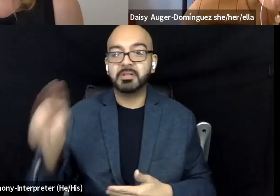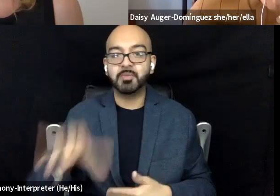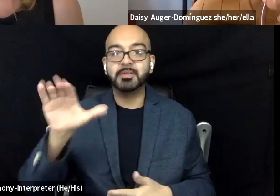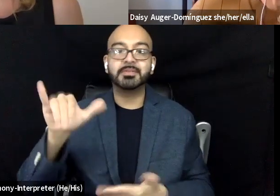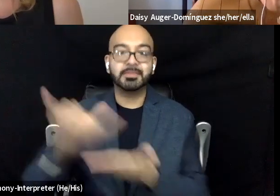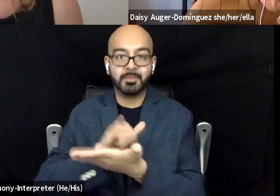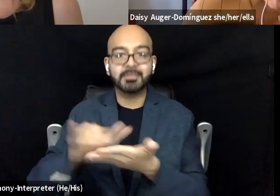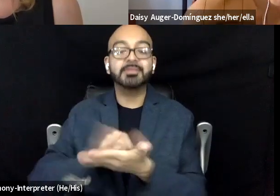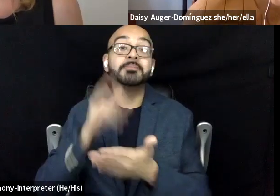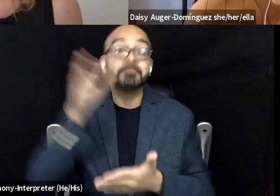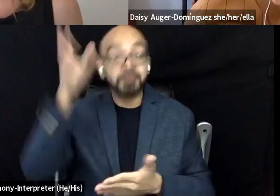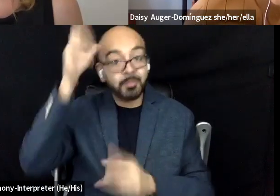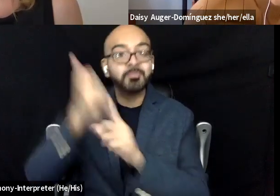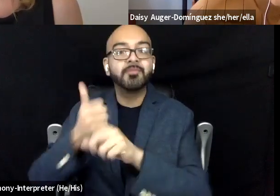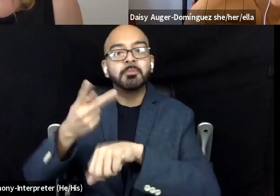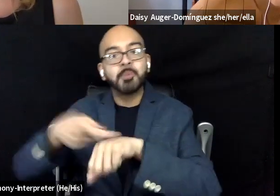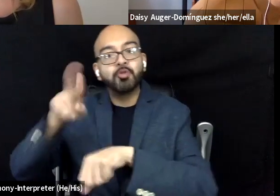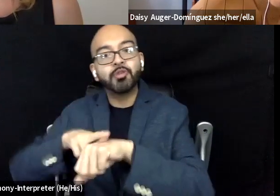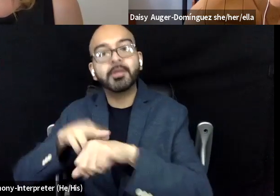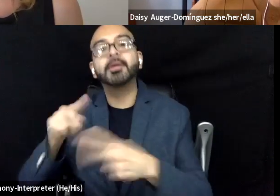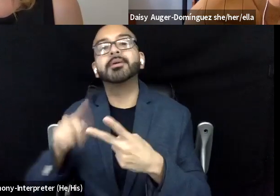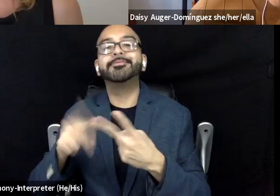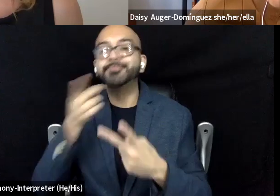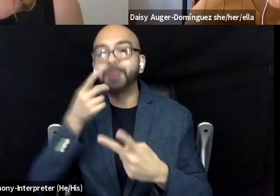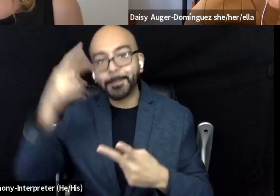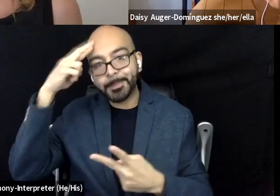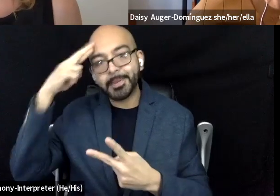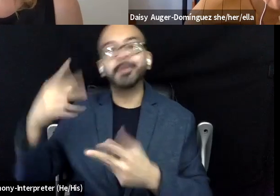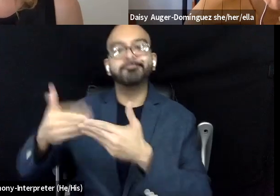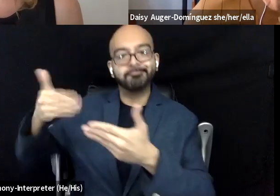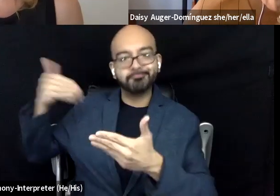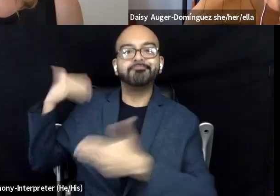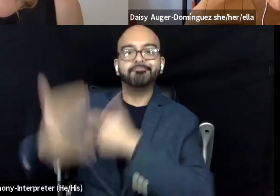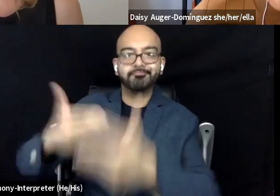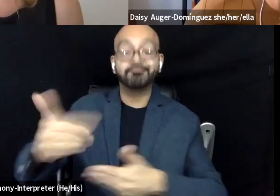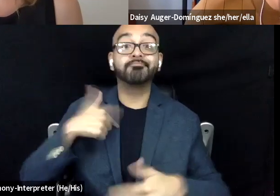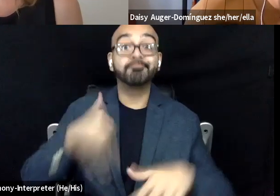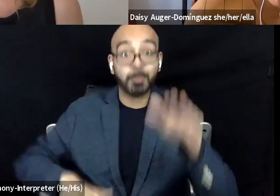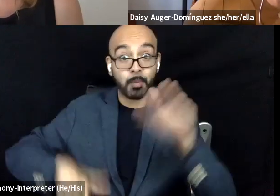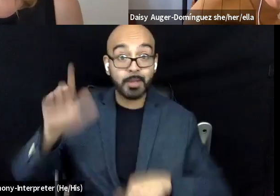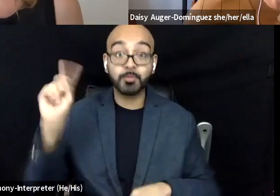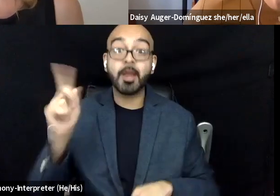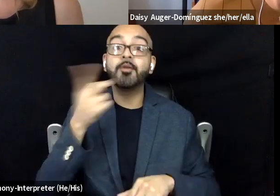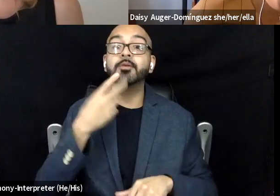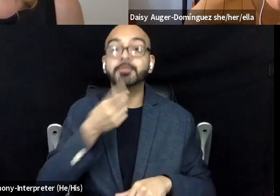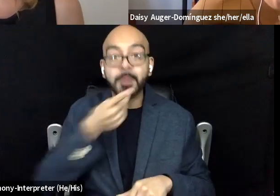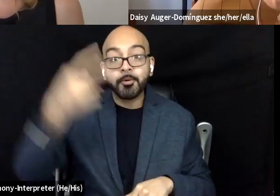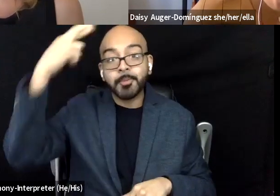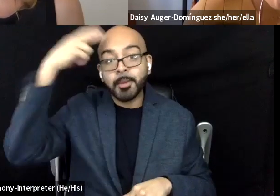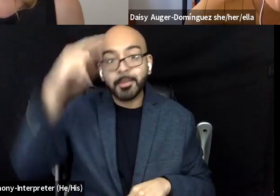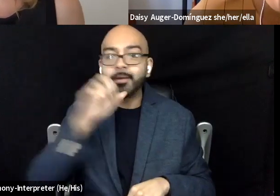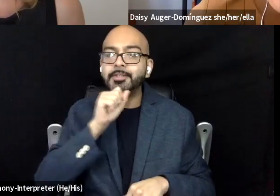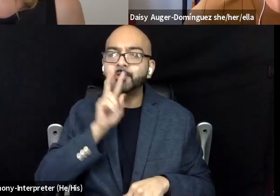and Puerto Rican descent. And I was raised in the Dominican Republic from the age of two by my